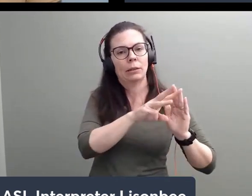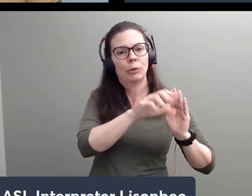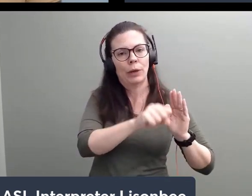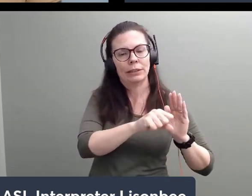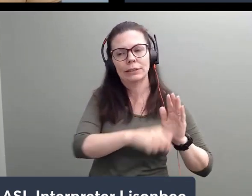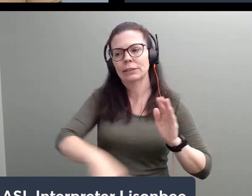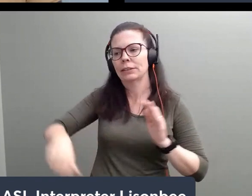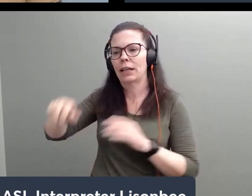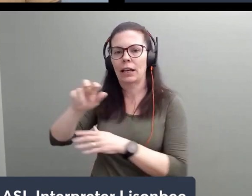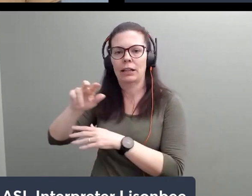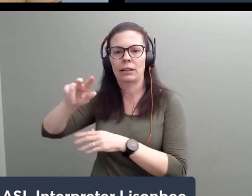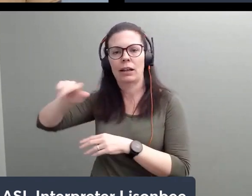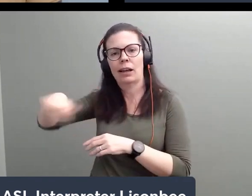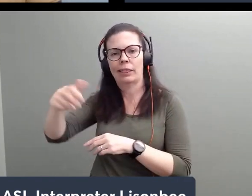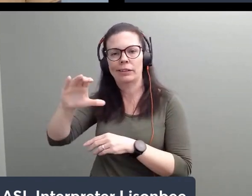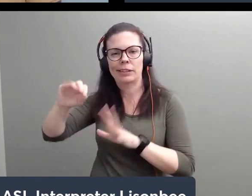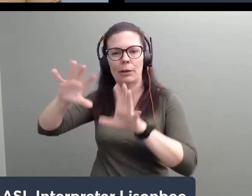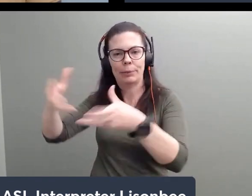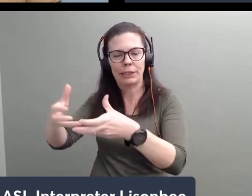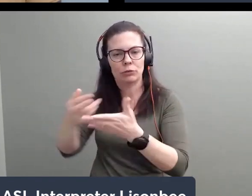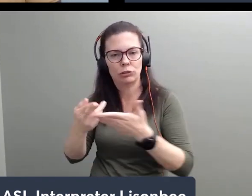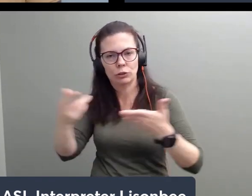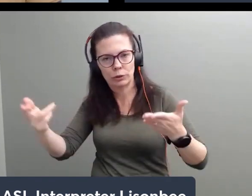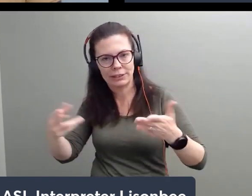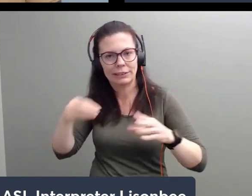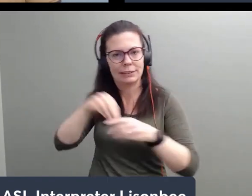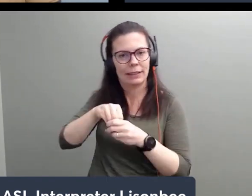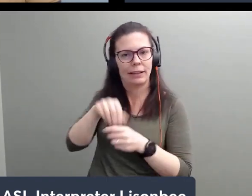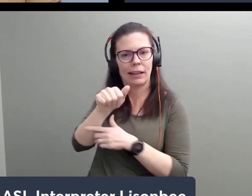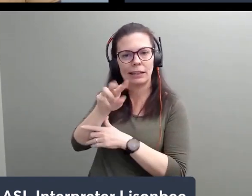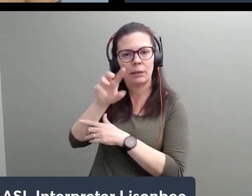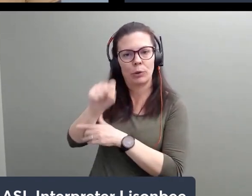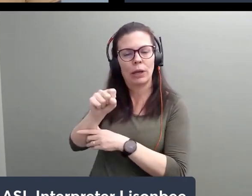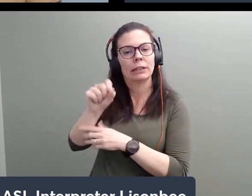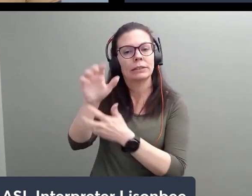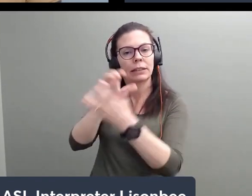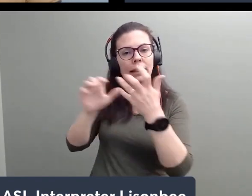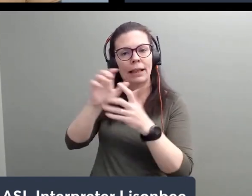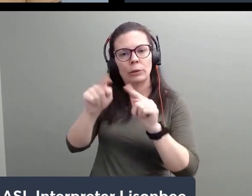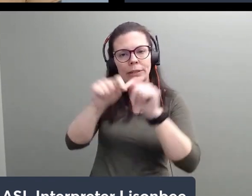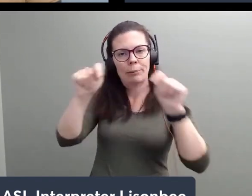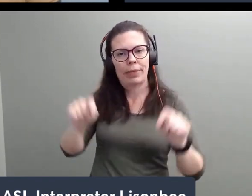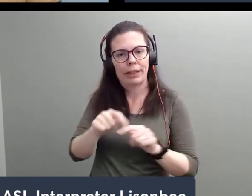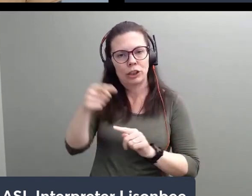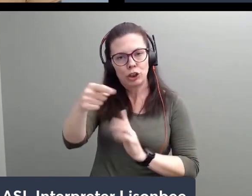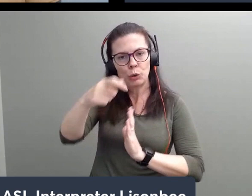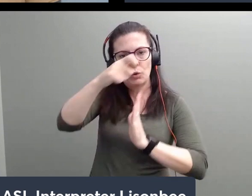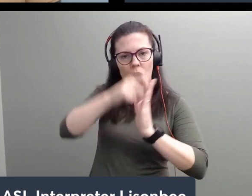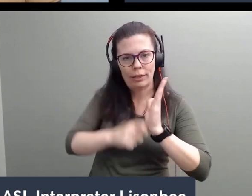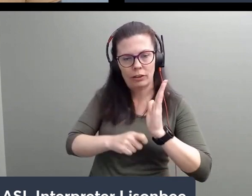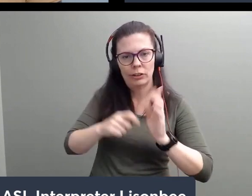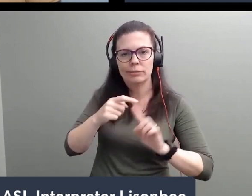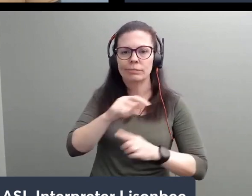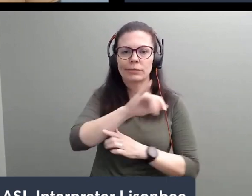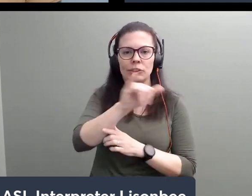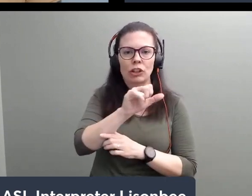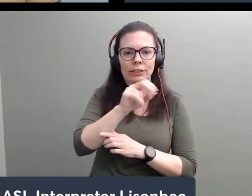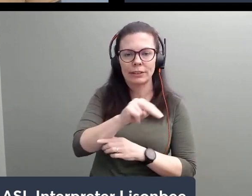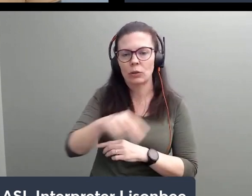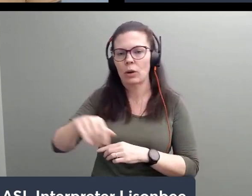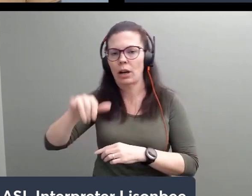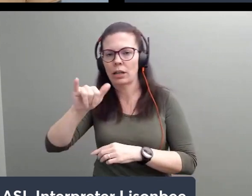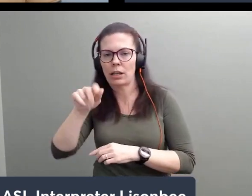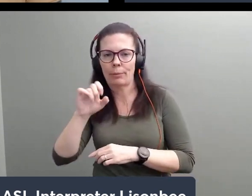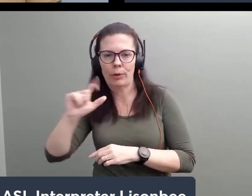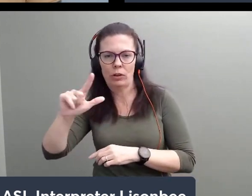in CloudFormation templates, which are templates that you author in a JSON or YAML format. And that's where you